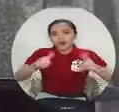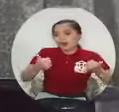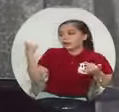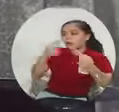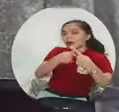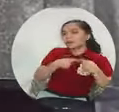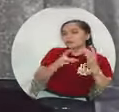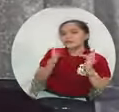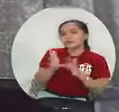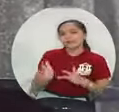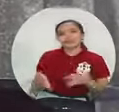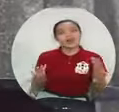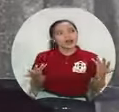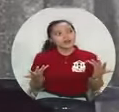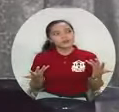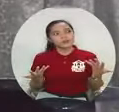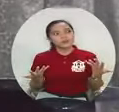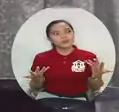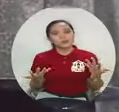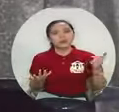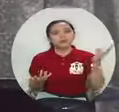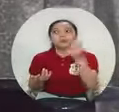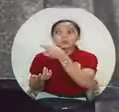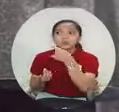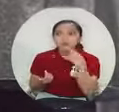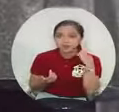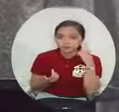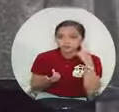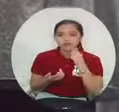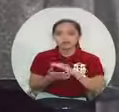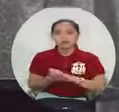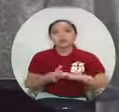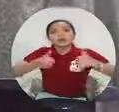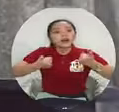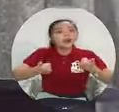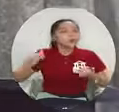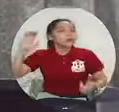kamera, Pastor Dumer, wala pod ni unta.